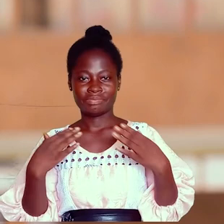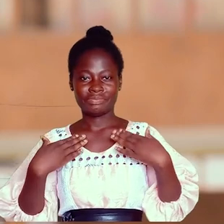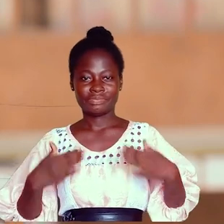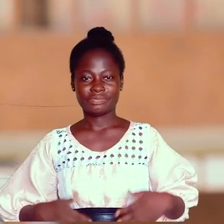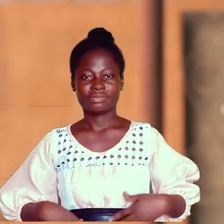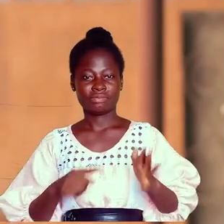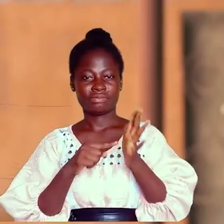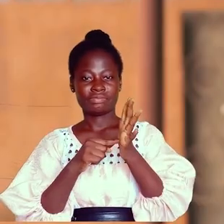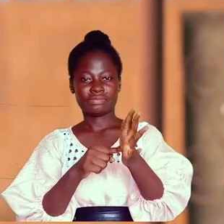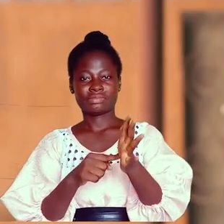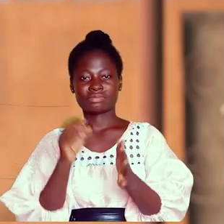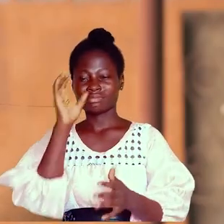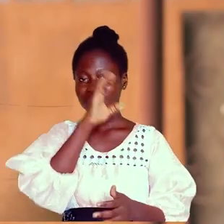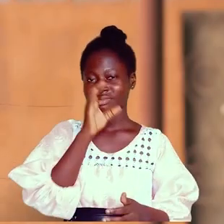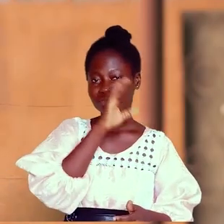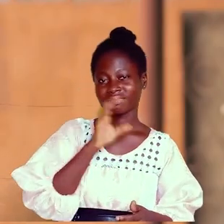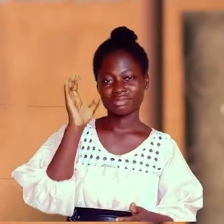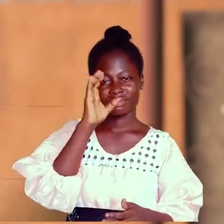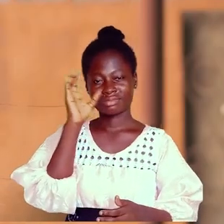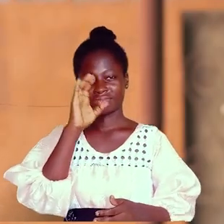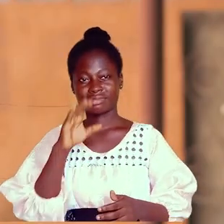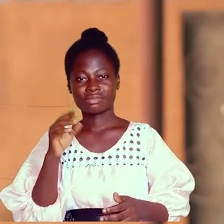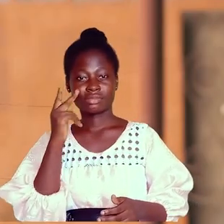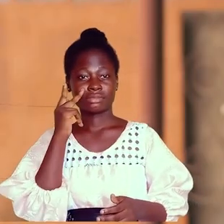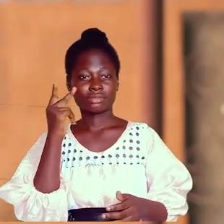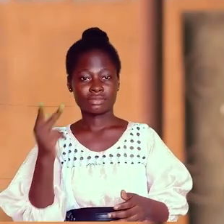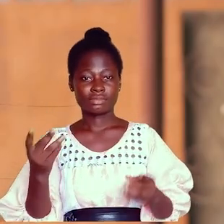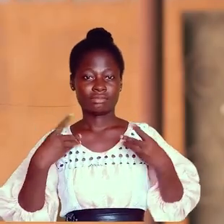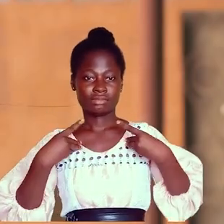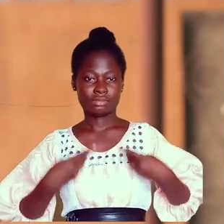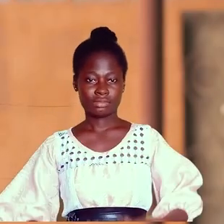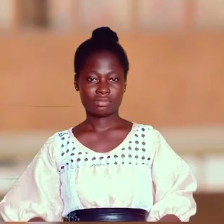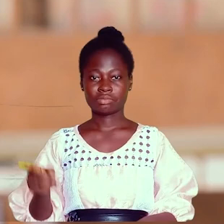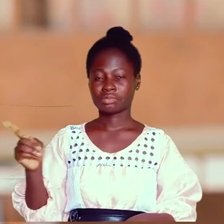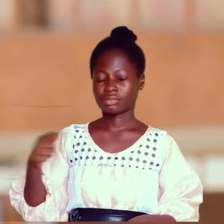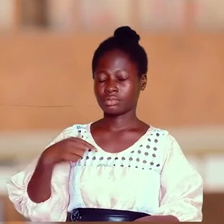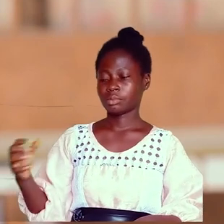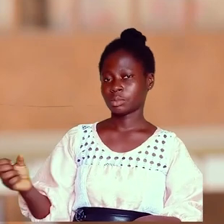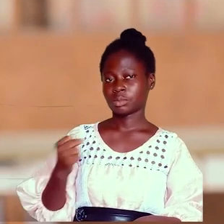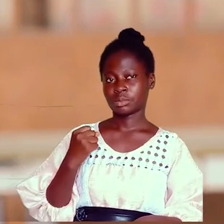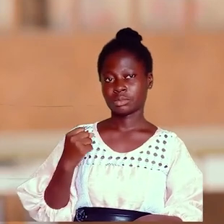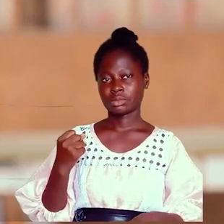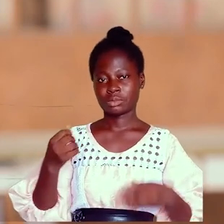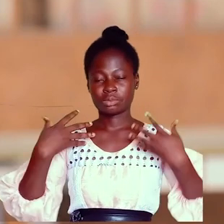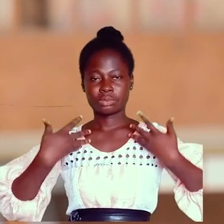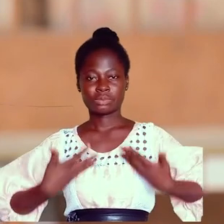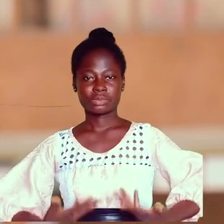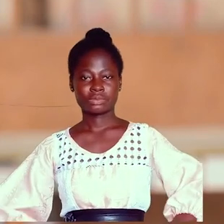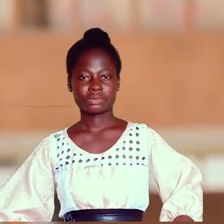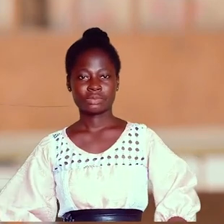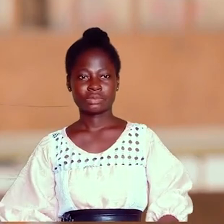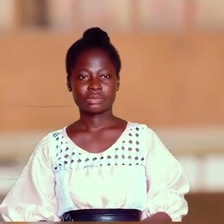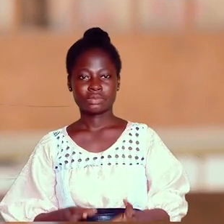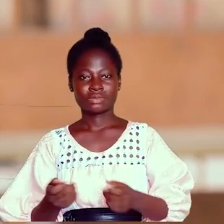my body was showing. And I was just looking for immediate solution. So I saw a dress somewhere. So I just picked it and I was about